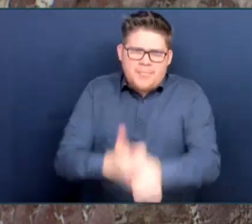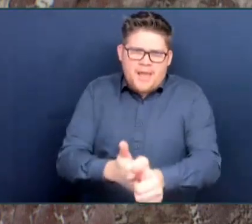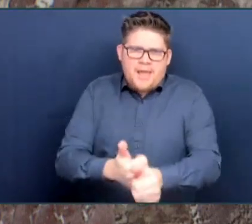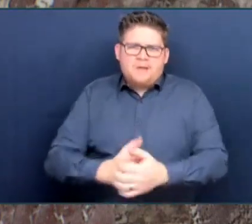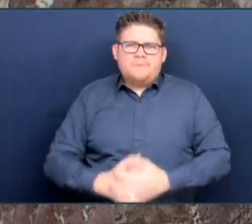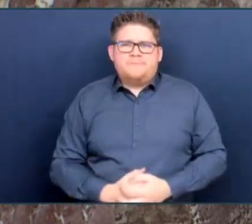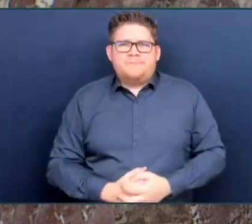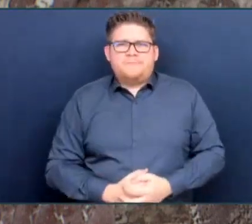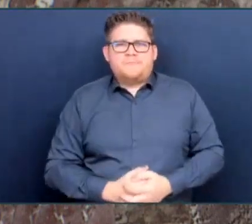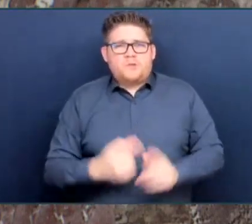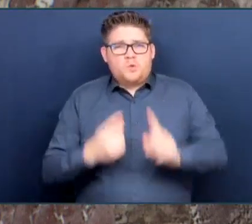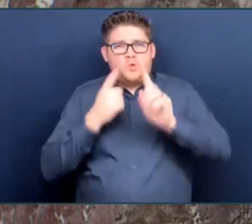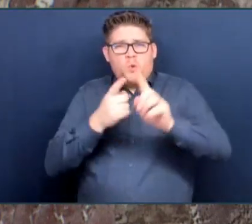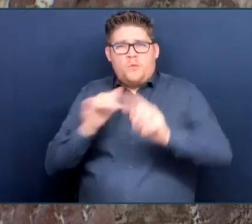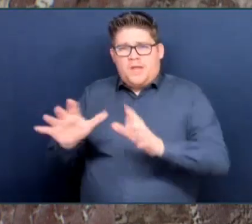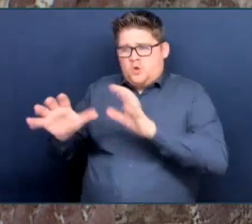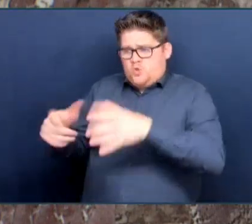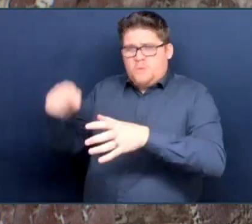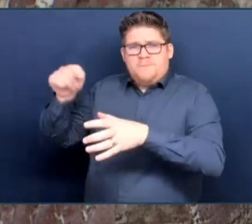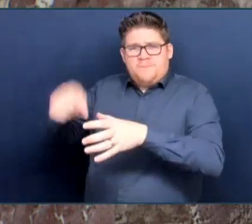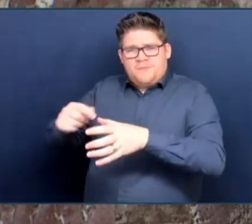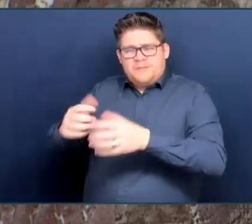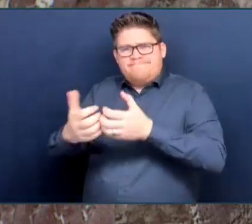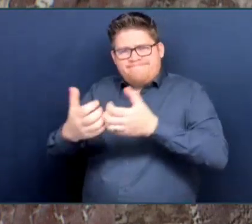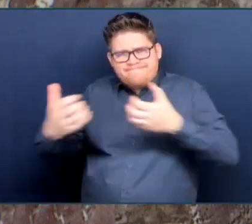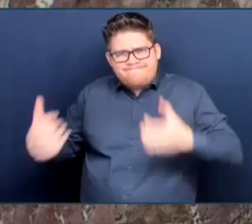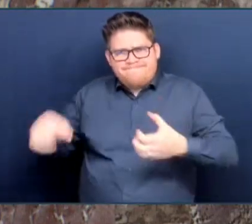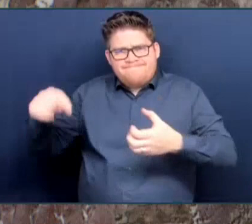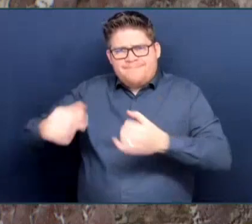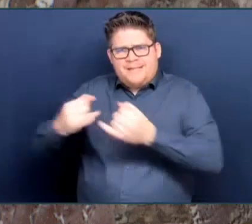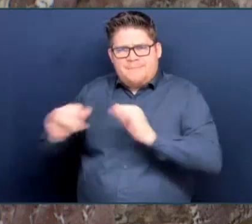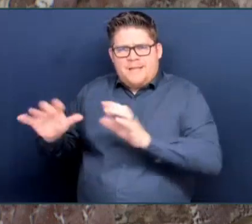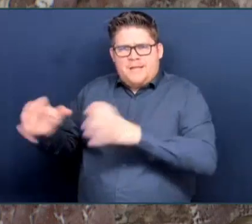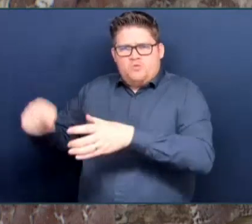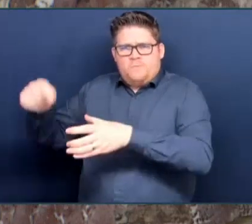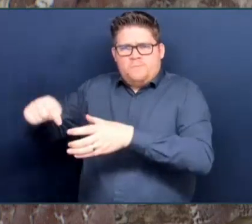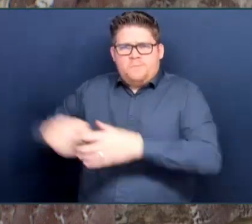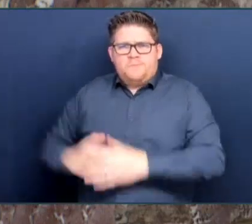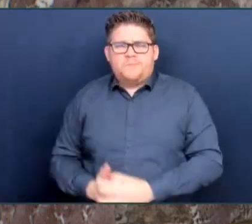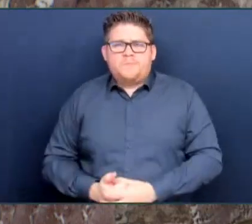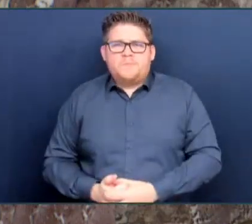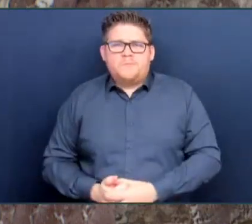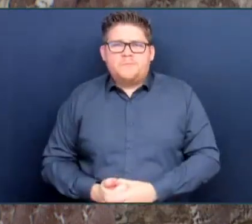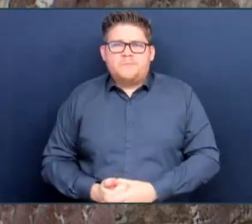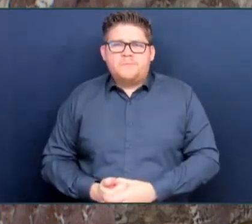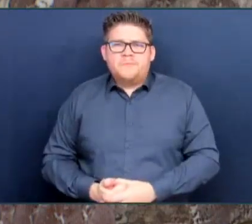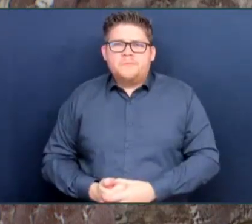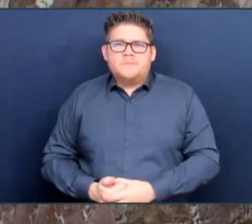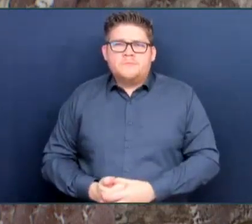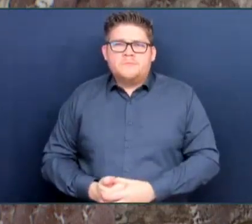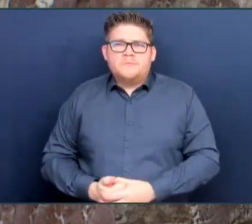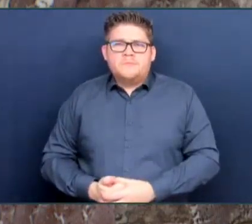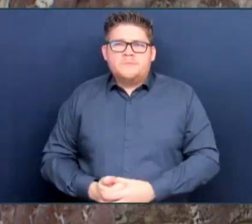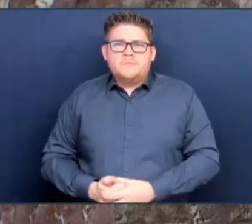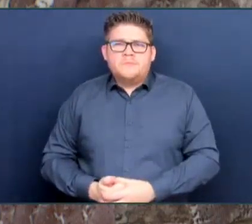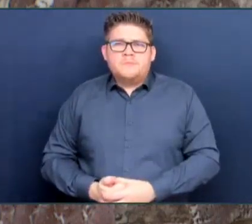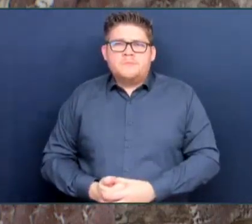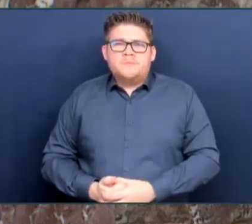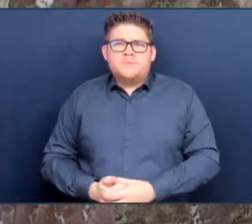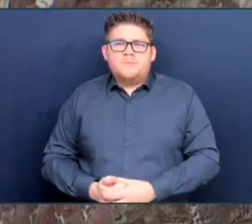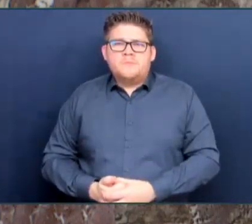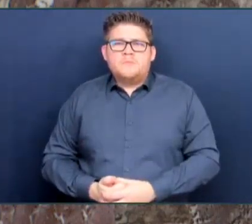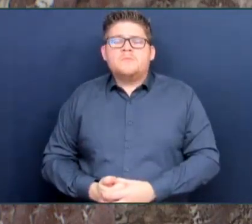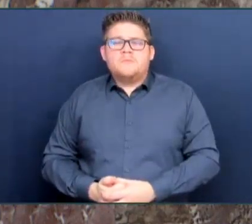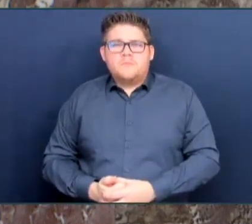Please. Thank you, Honourable Speaker. No, that's not a false argument. It's the fact we have an independent judiciary in this country, which